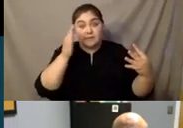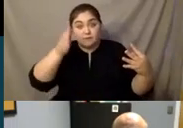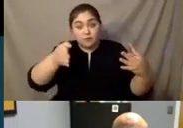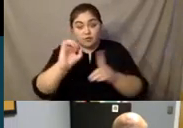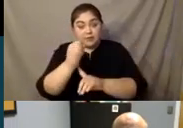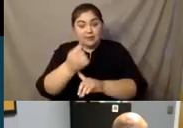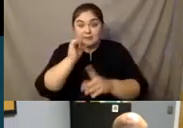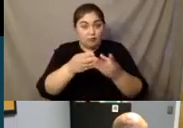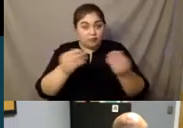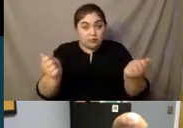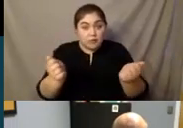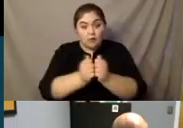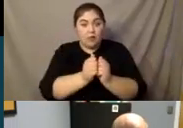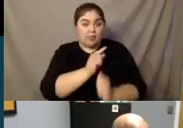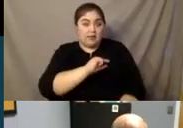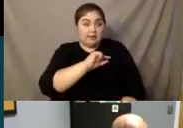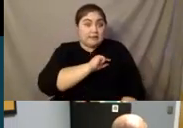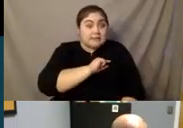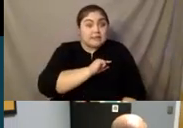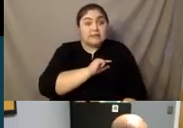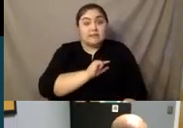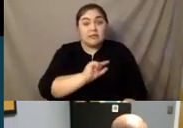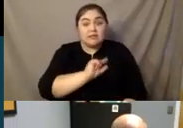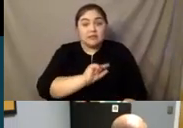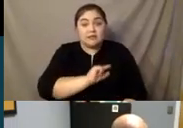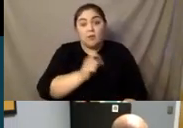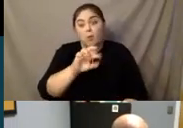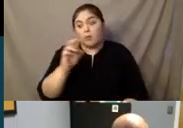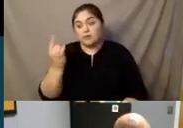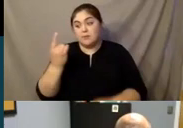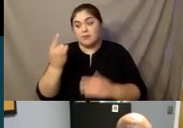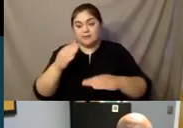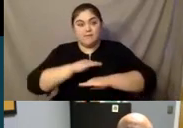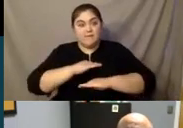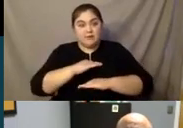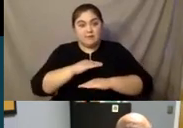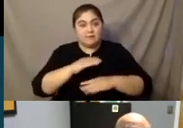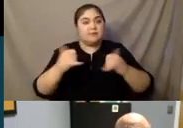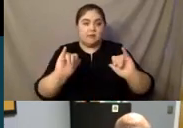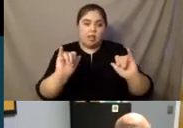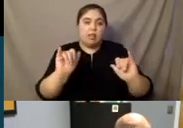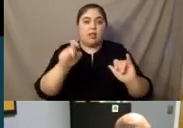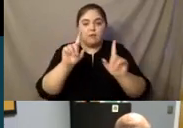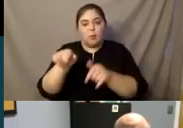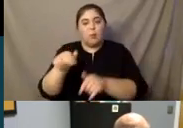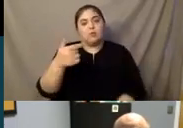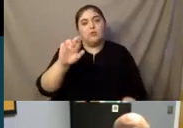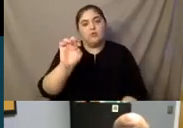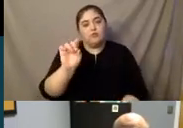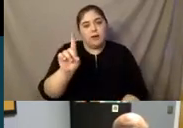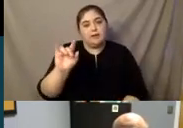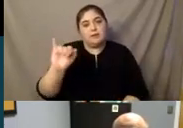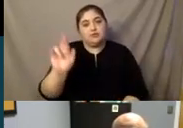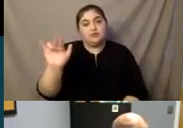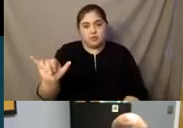isn't resolved with a guilty plea or something else that's satisfactory to everybody, we're still going to have to go to grand jury. Having